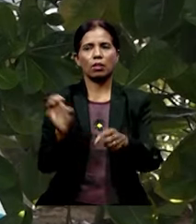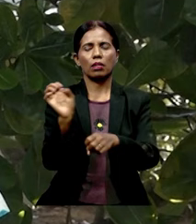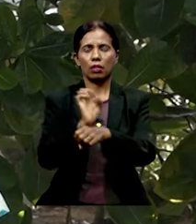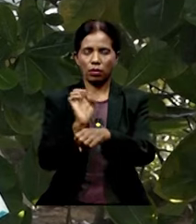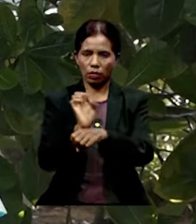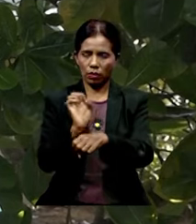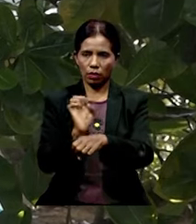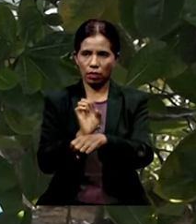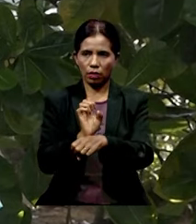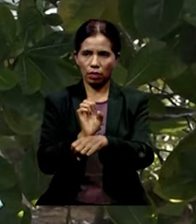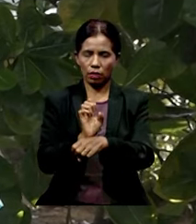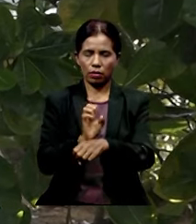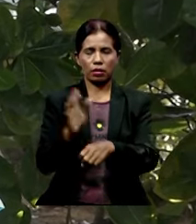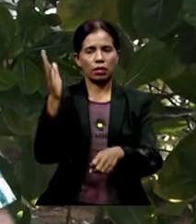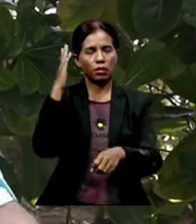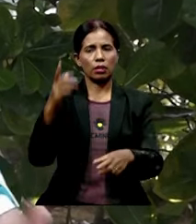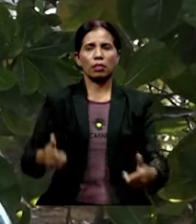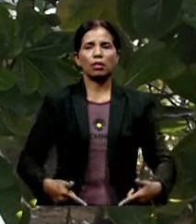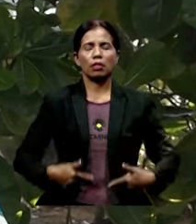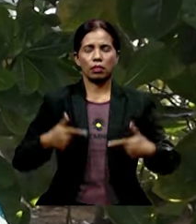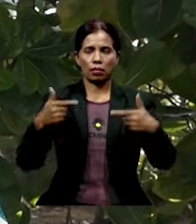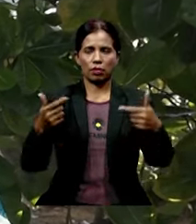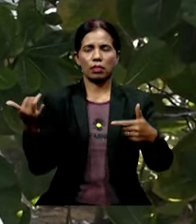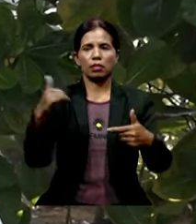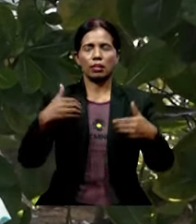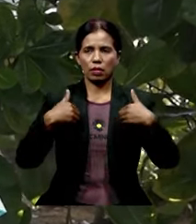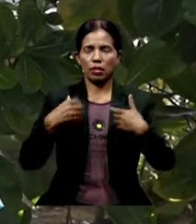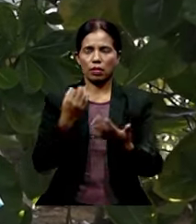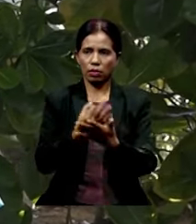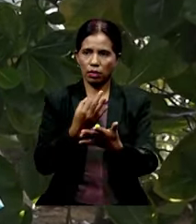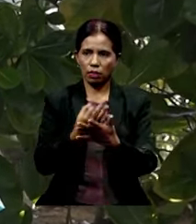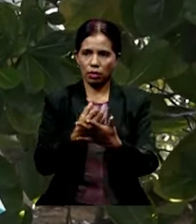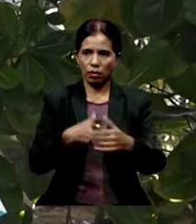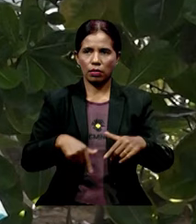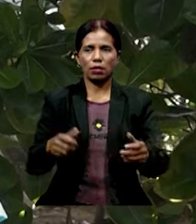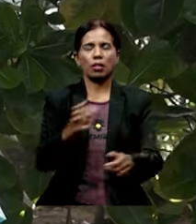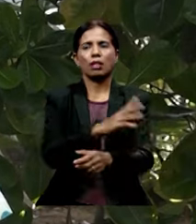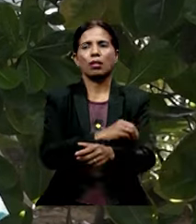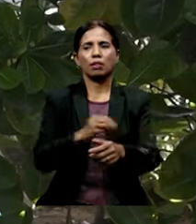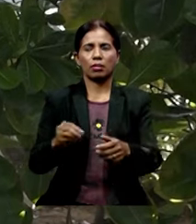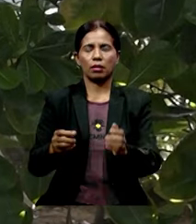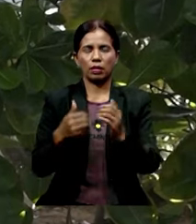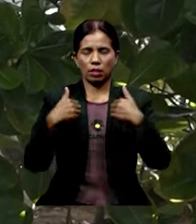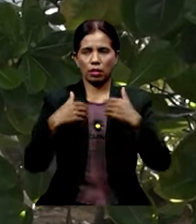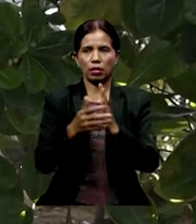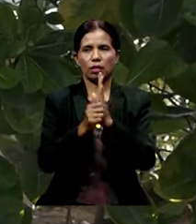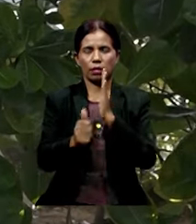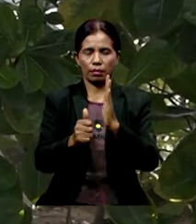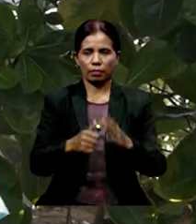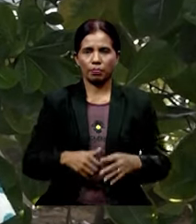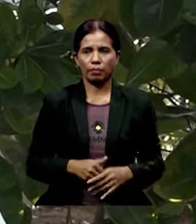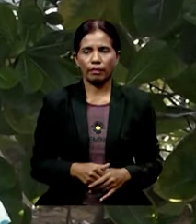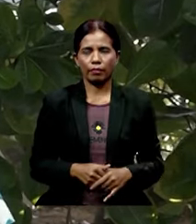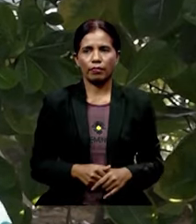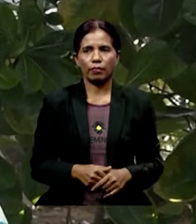massively, filling our labour shortages and sending home money while developing their skills. So it was a very productive meeting.